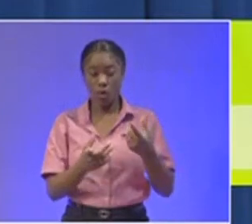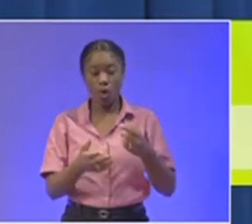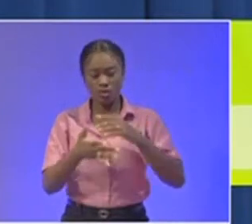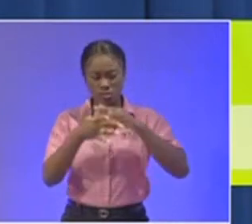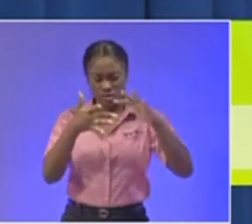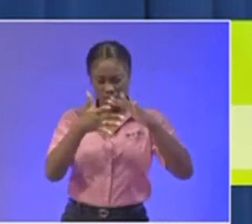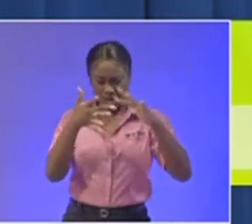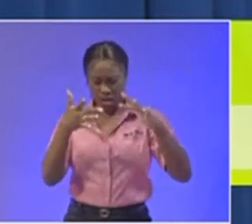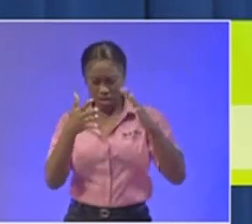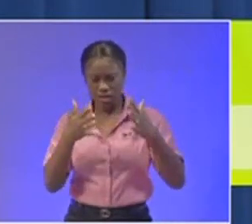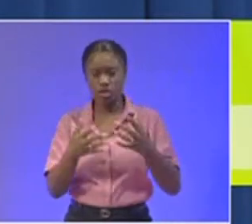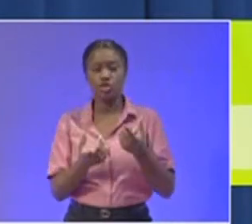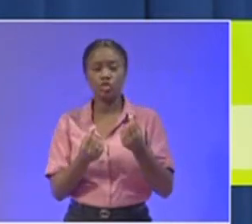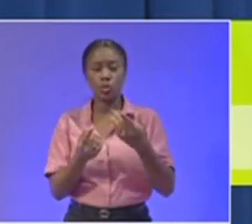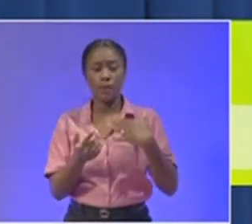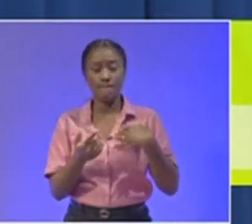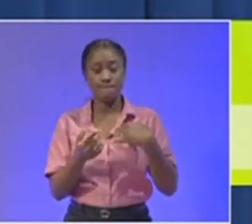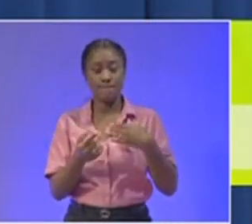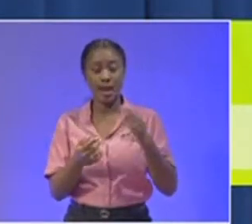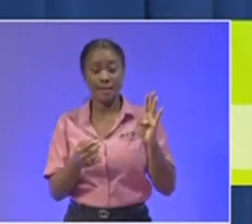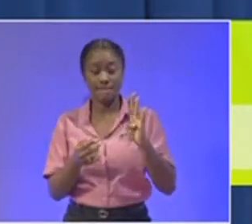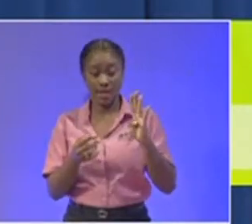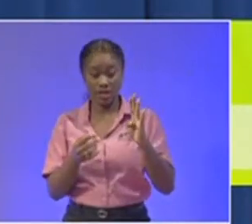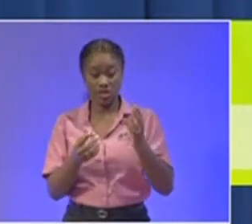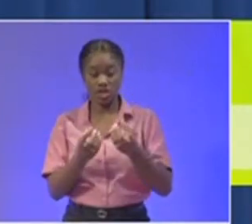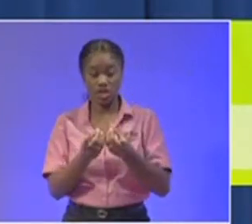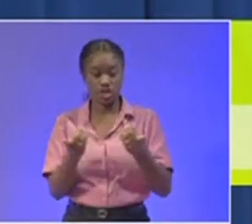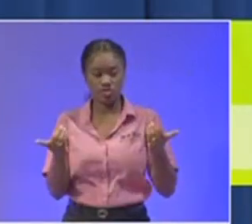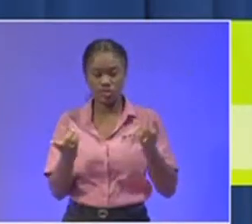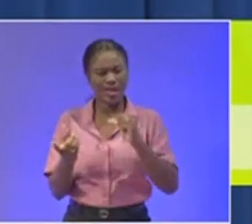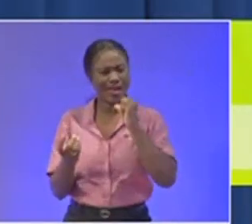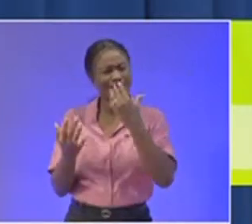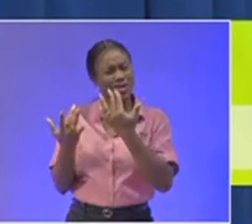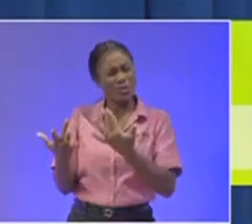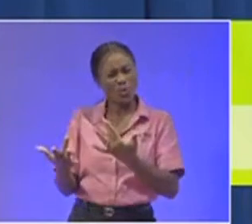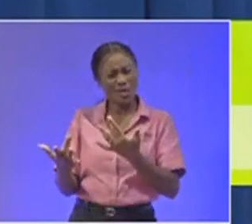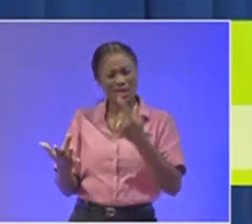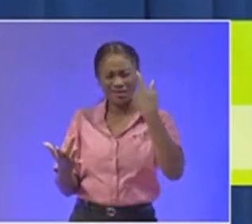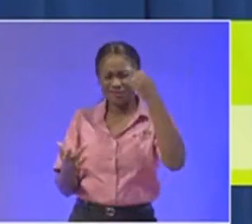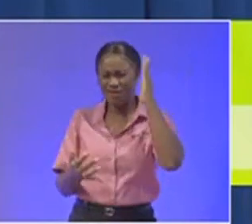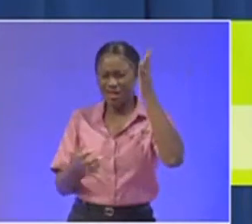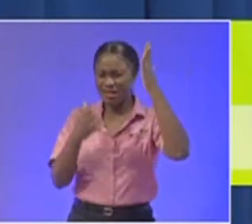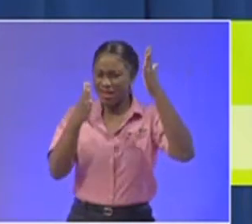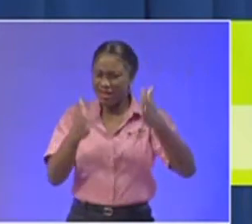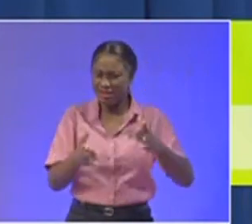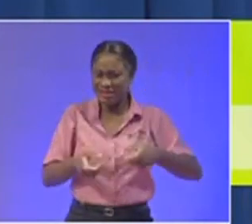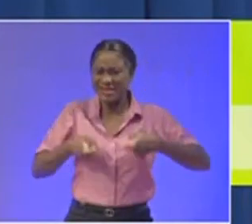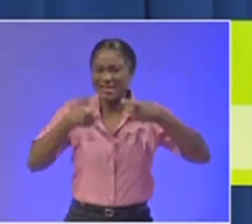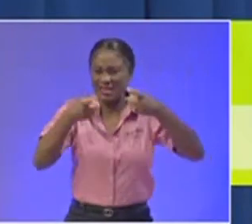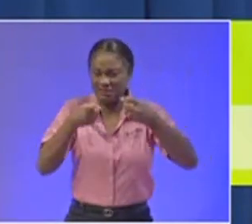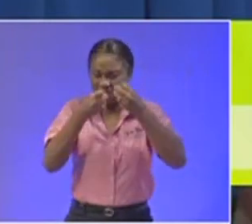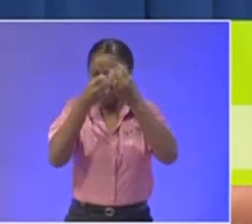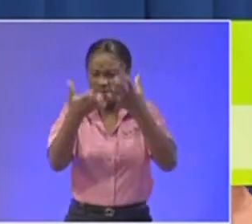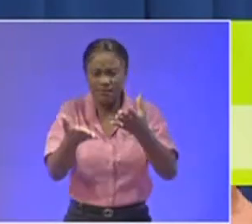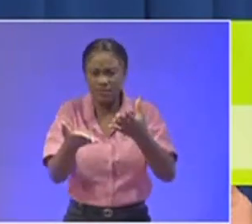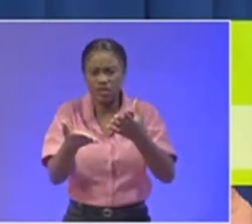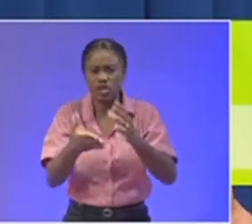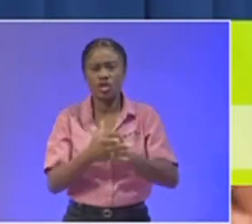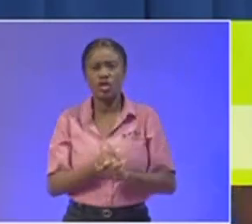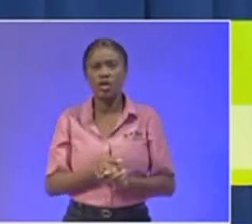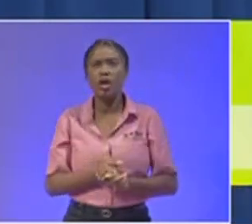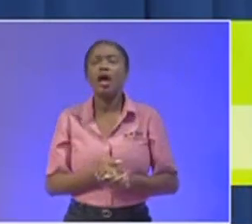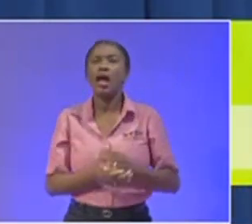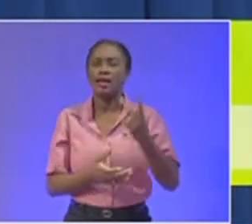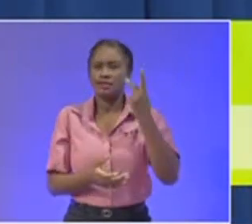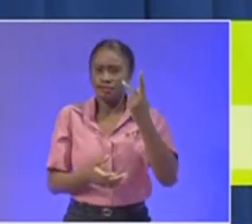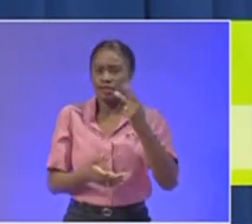I didn't just wait for the lecturers or the courses I was doing there to provide me with everything. For example, I recognized students were struggling